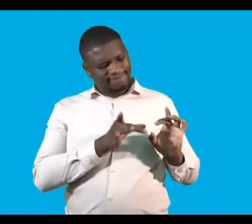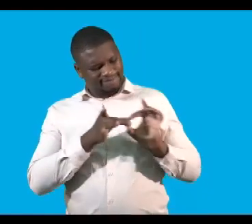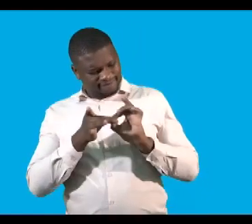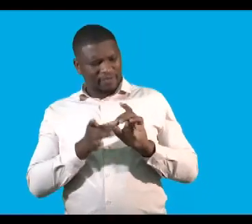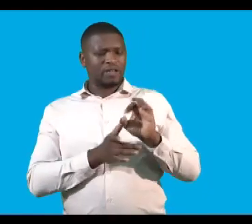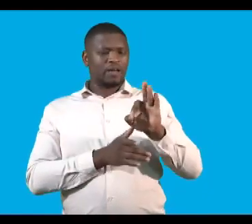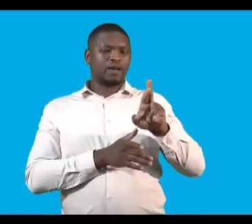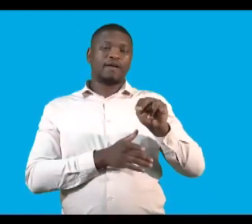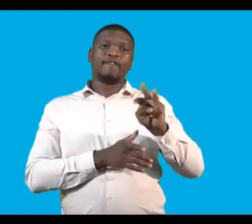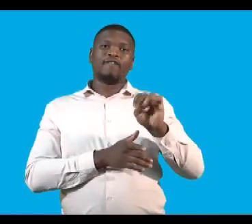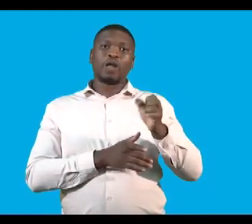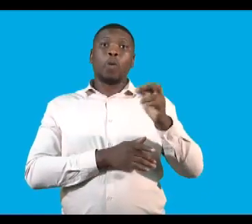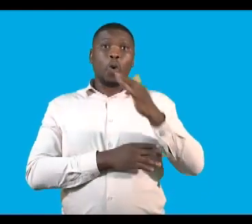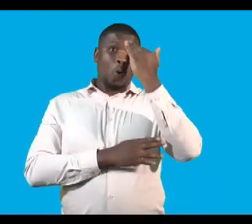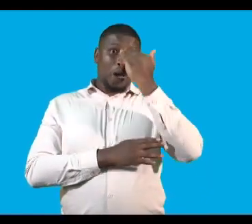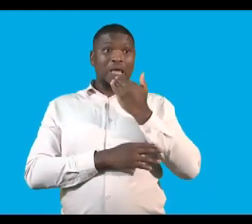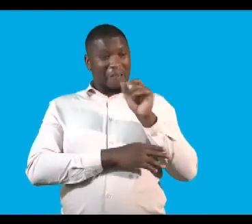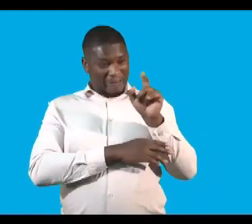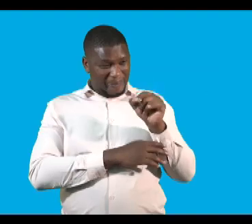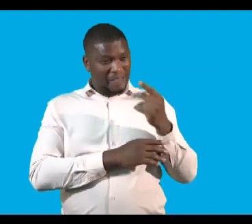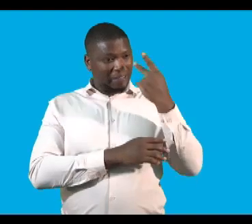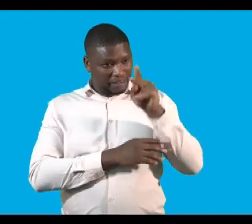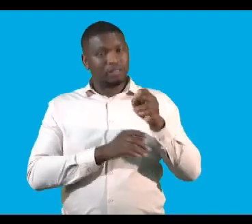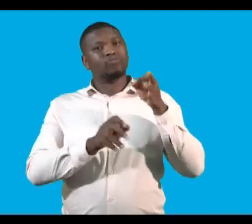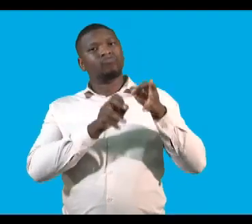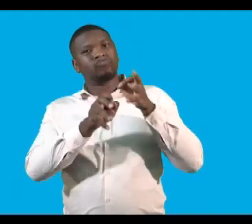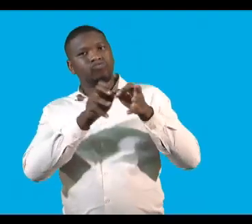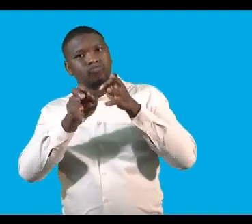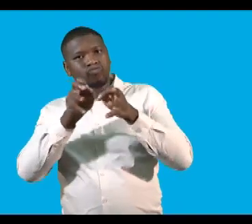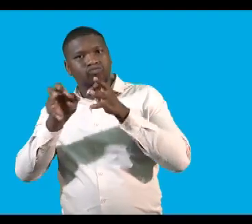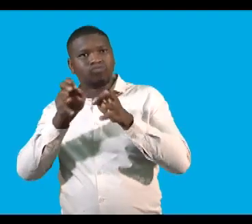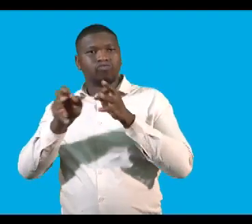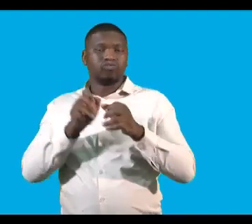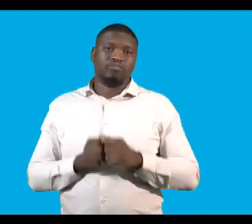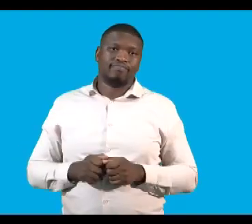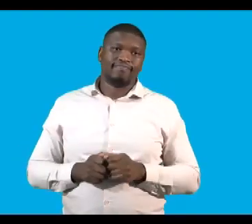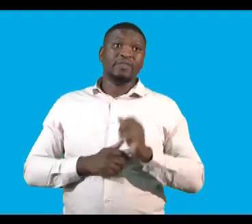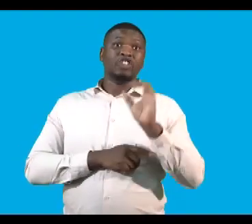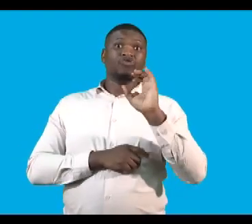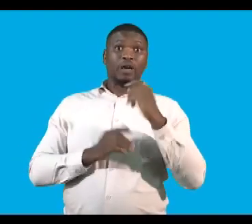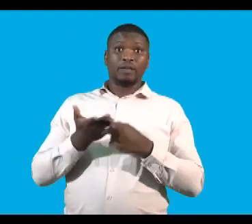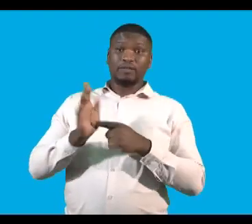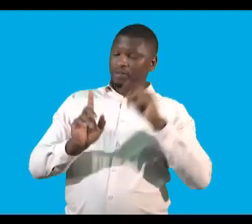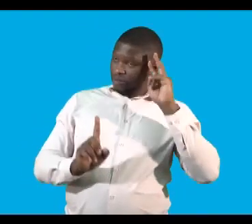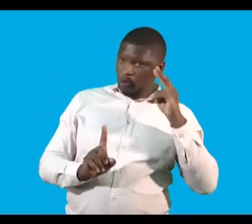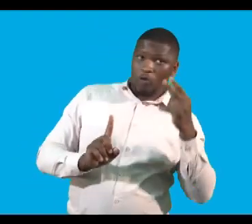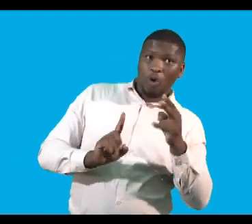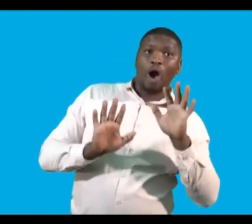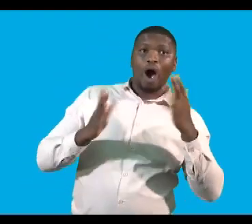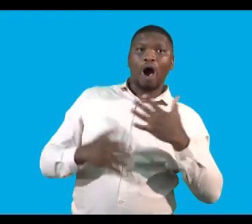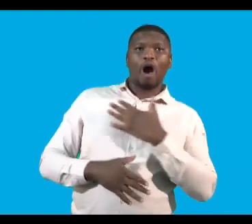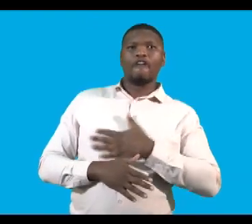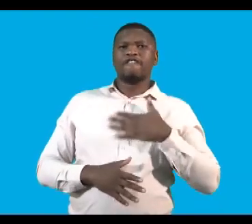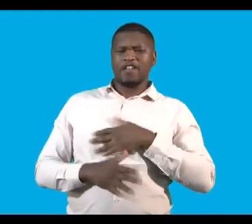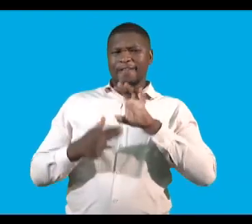he's committed to being a better and more decisive person. This is shown by his self-satisfied